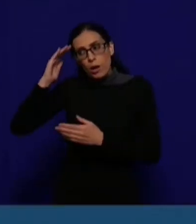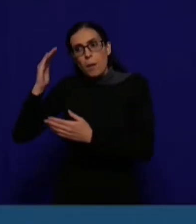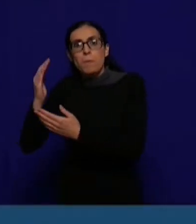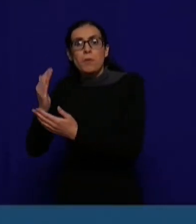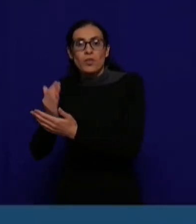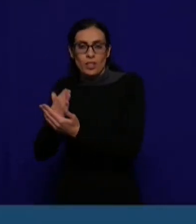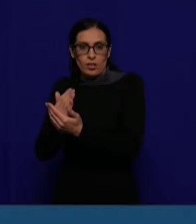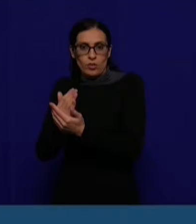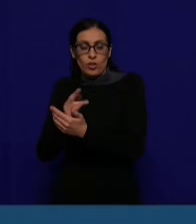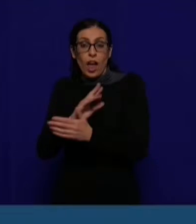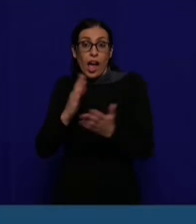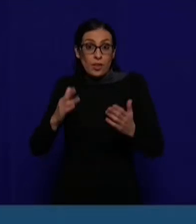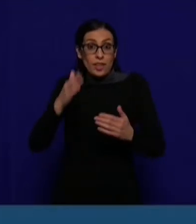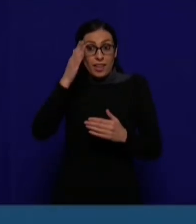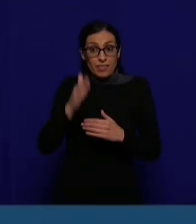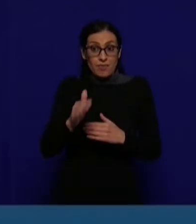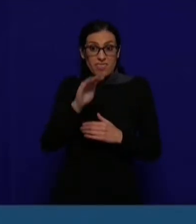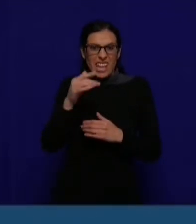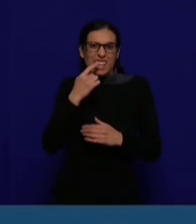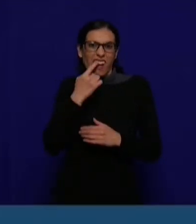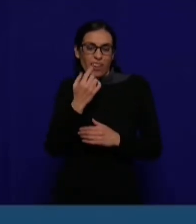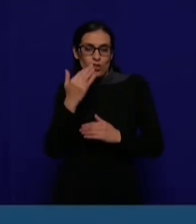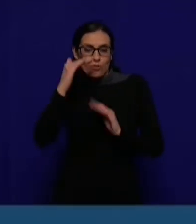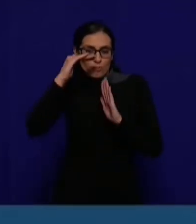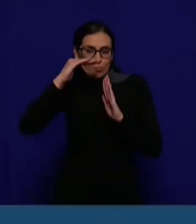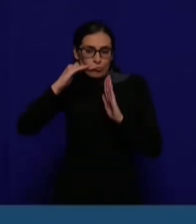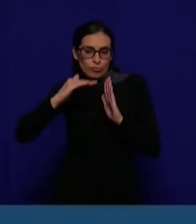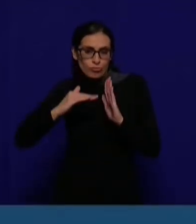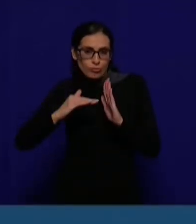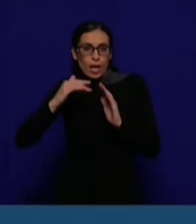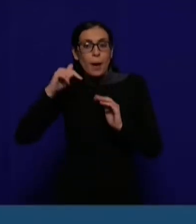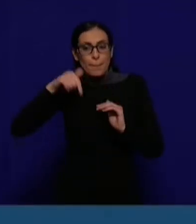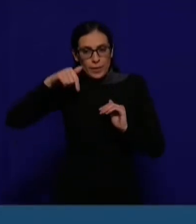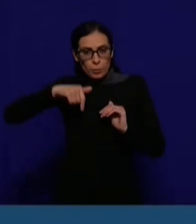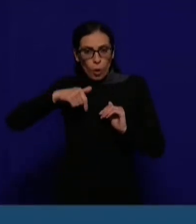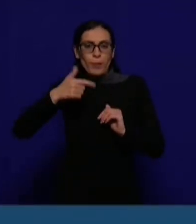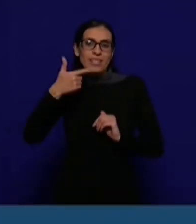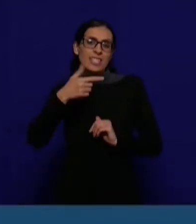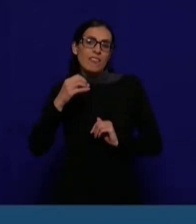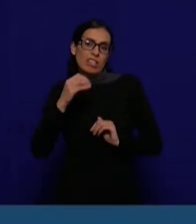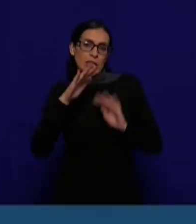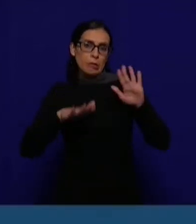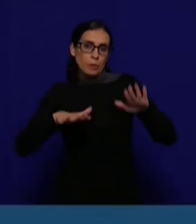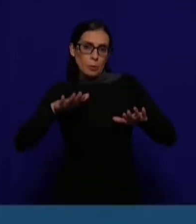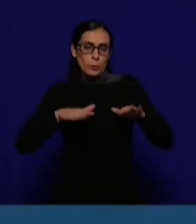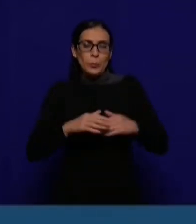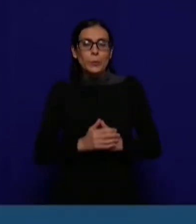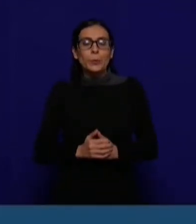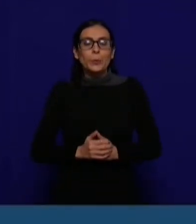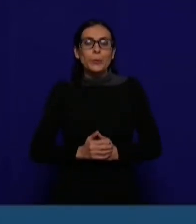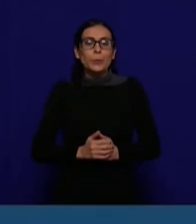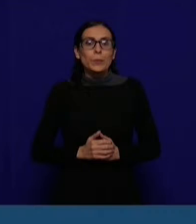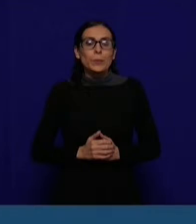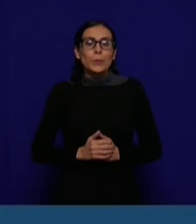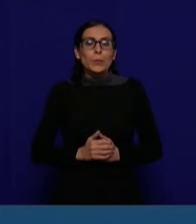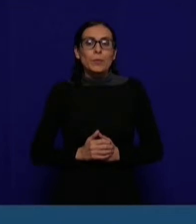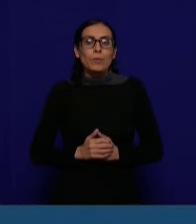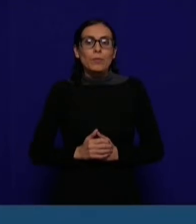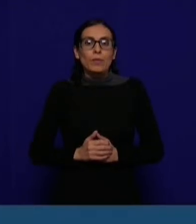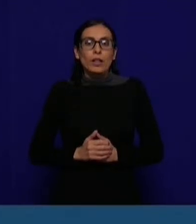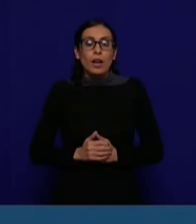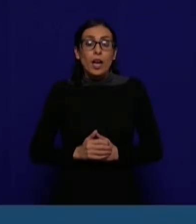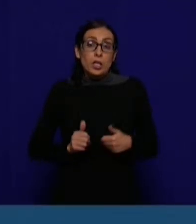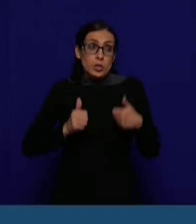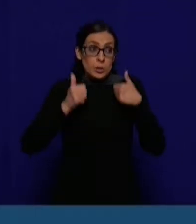of death is going down, and currently it is at 70 years. continue to adhere to the prevention measures which